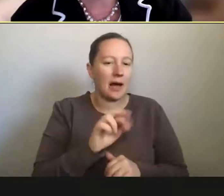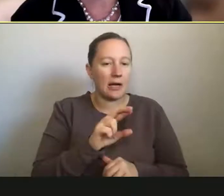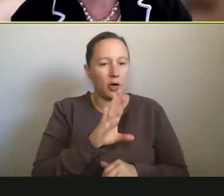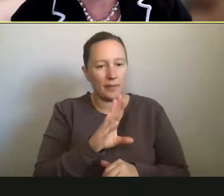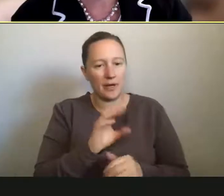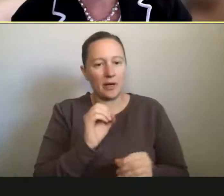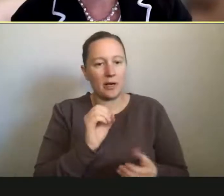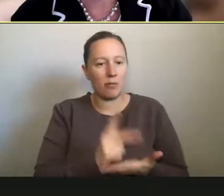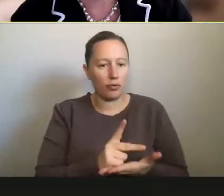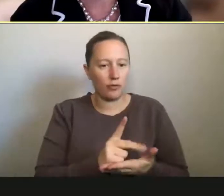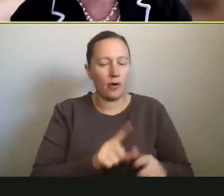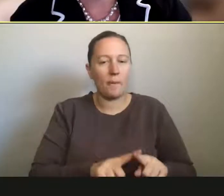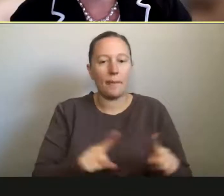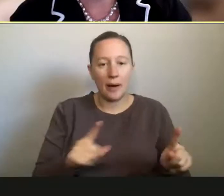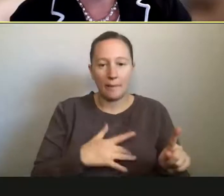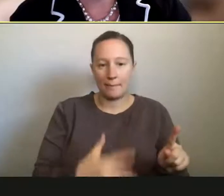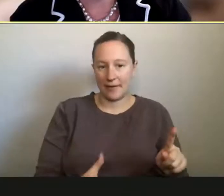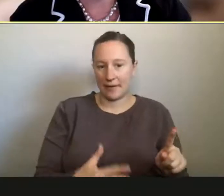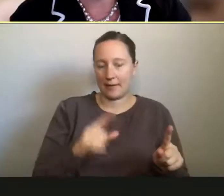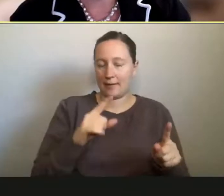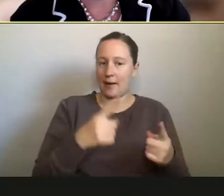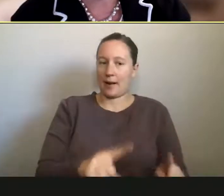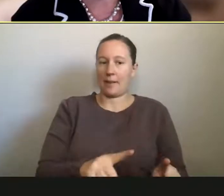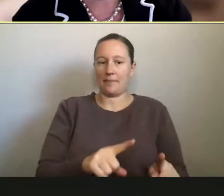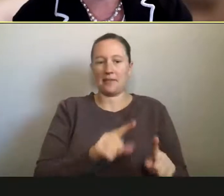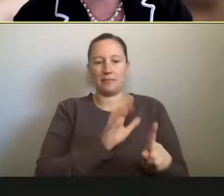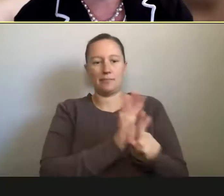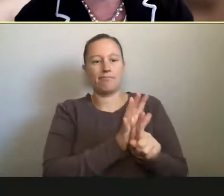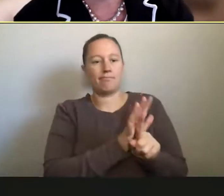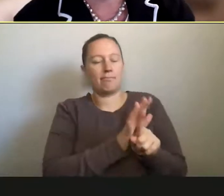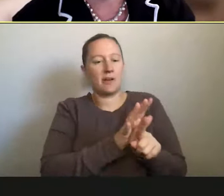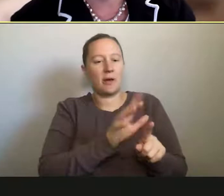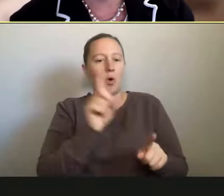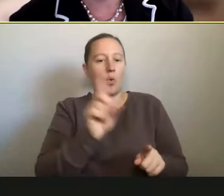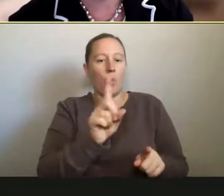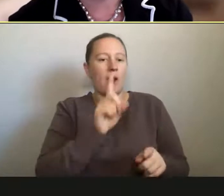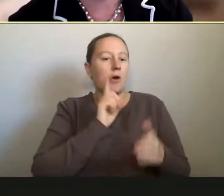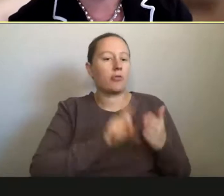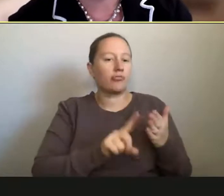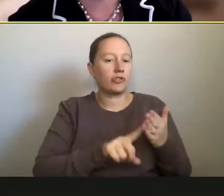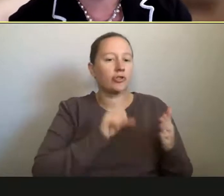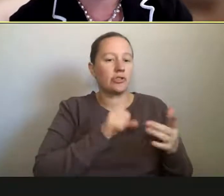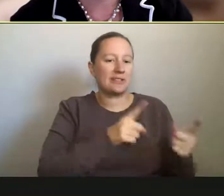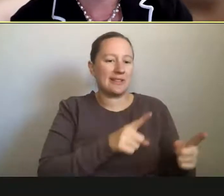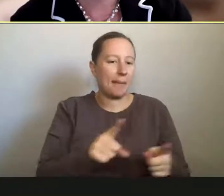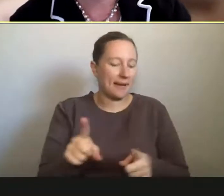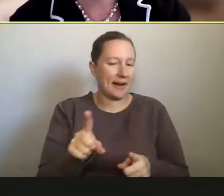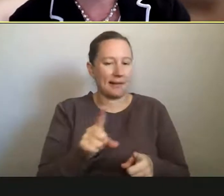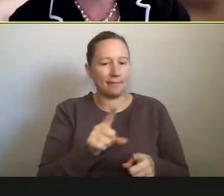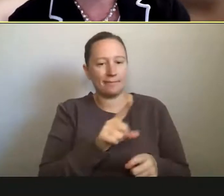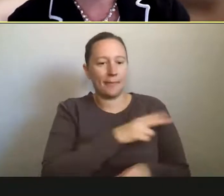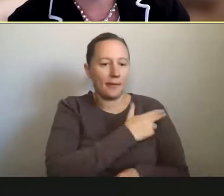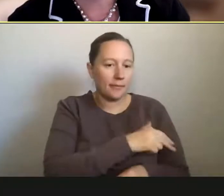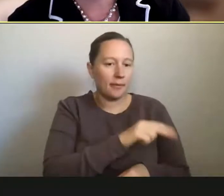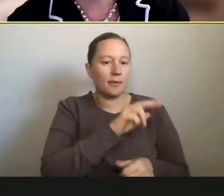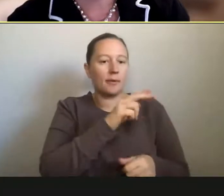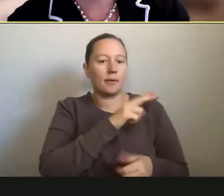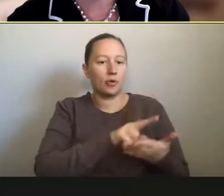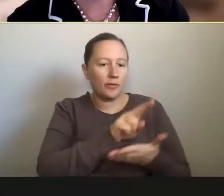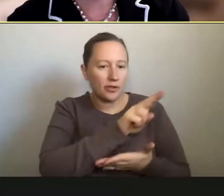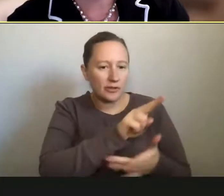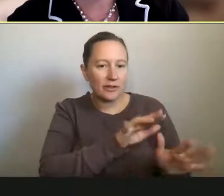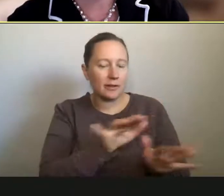generally be done at the institution where the research is being conducted. Now, if it is